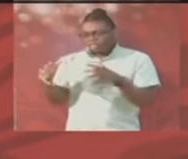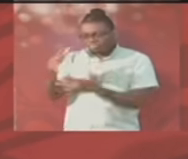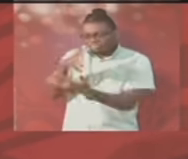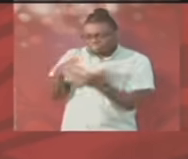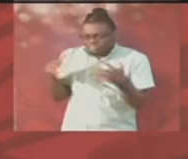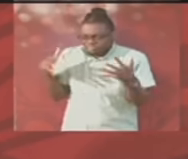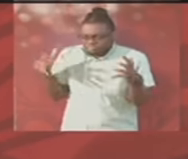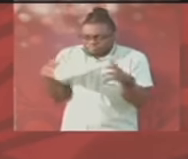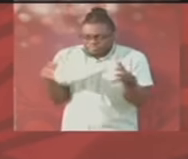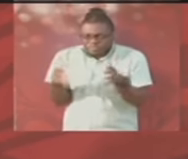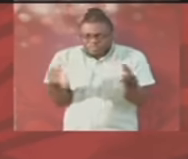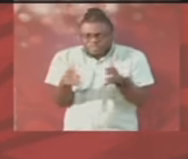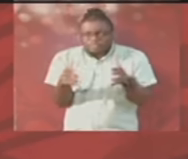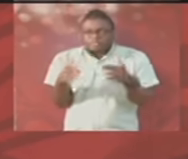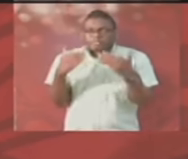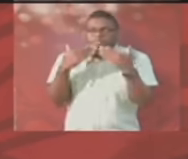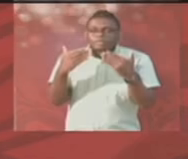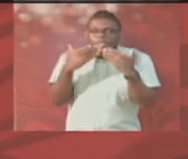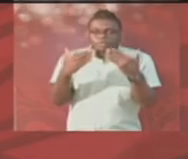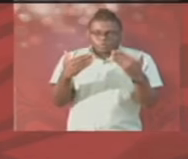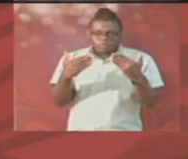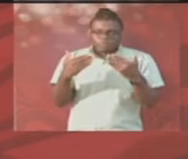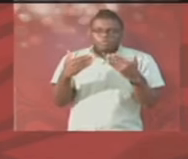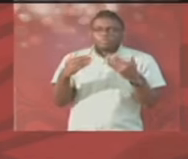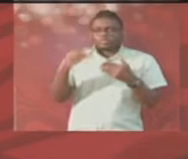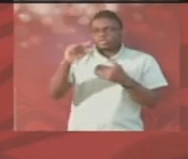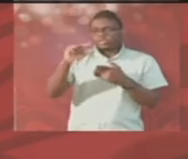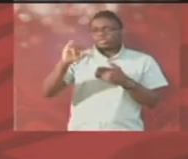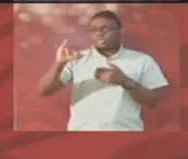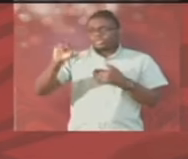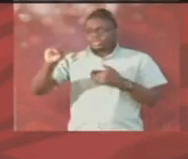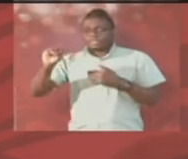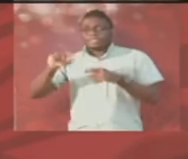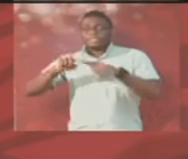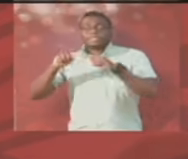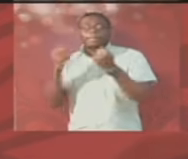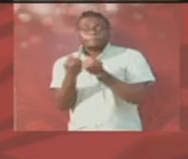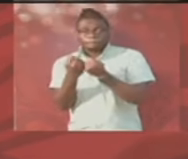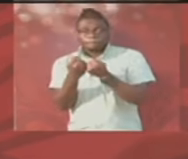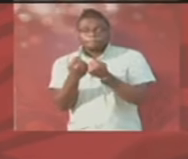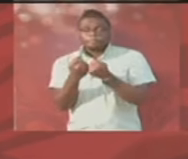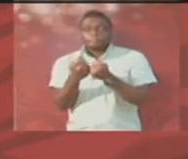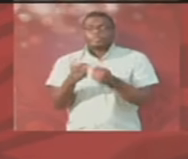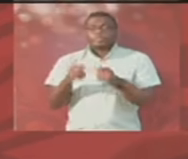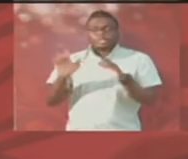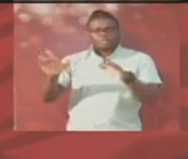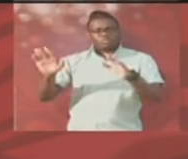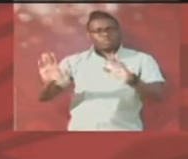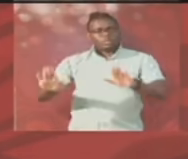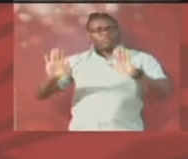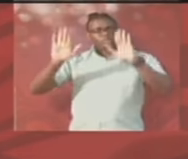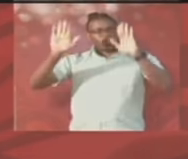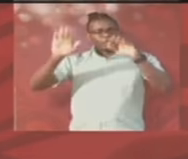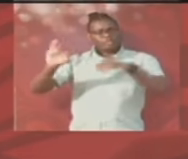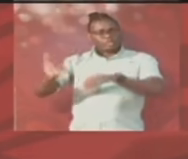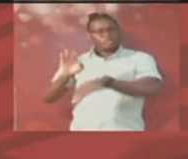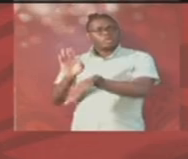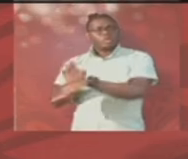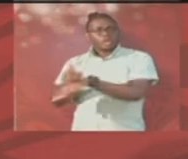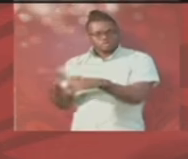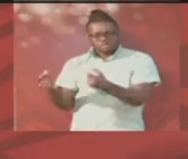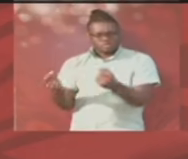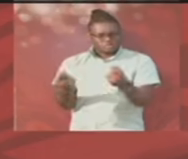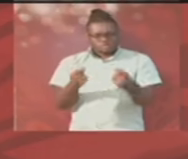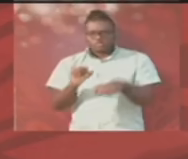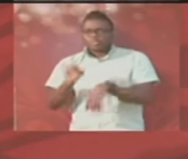a special thanks to the GIS team and the data processing team at the Epidemiology Division, who have been doing an excellent job. So I think it's important for us